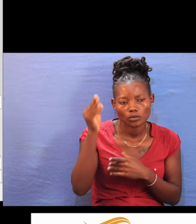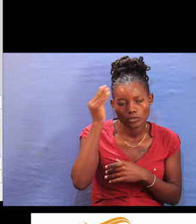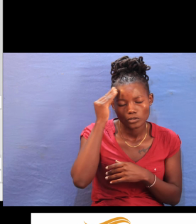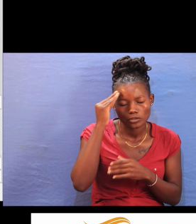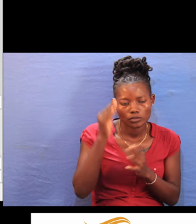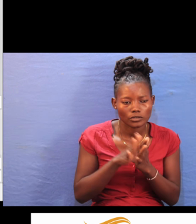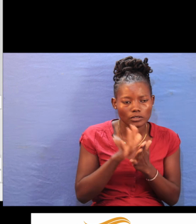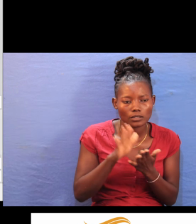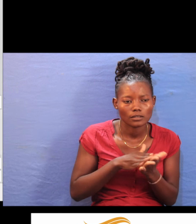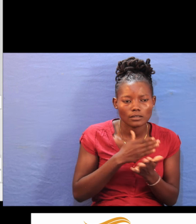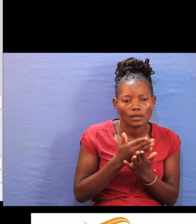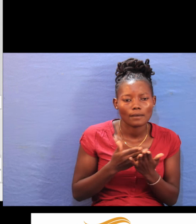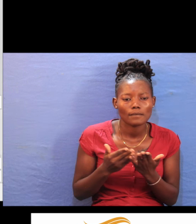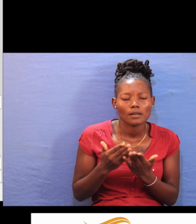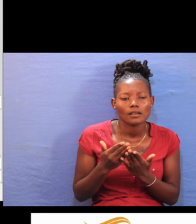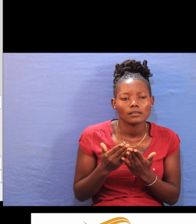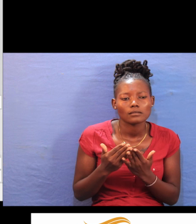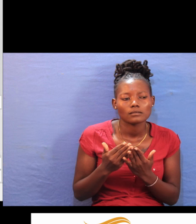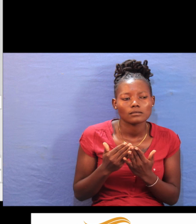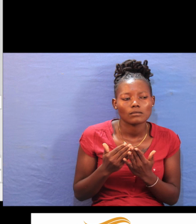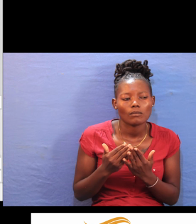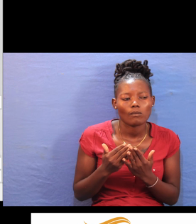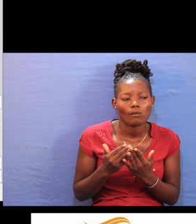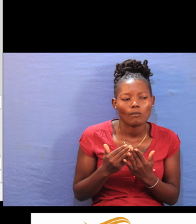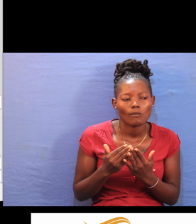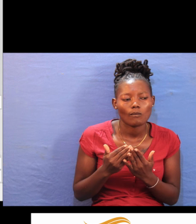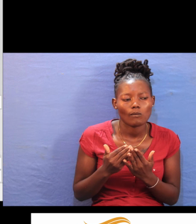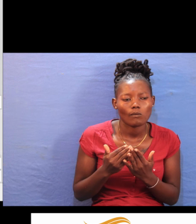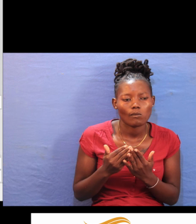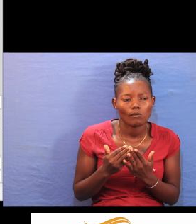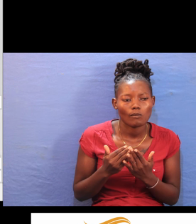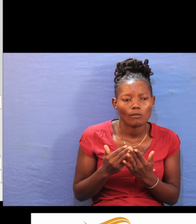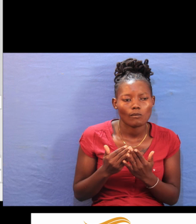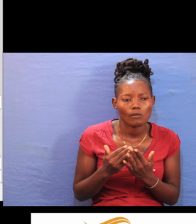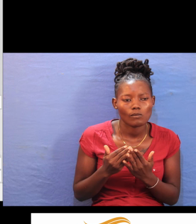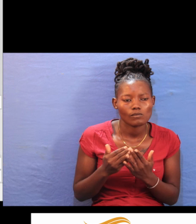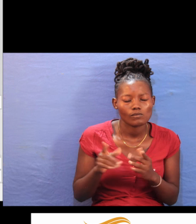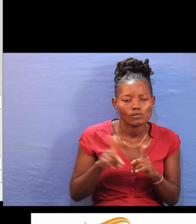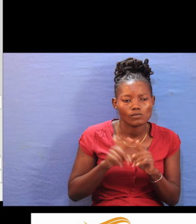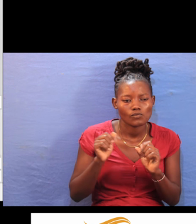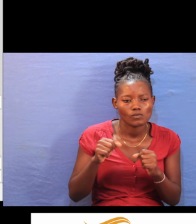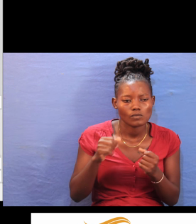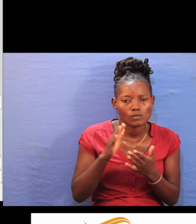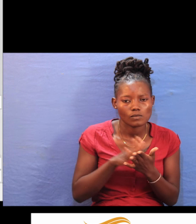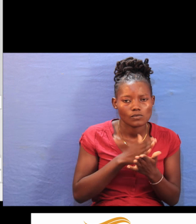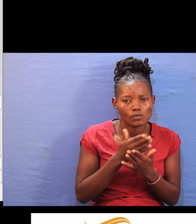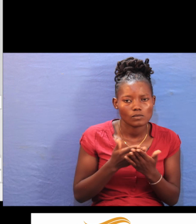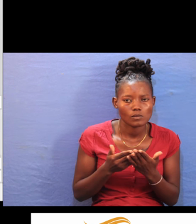these are in general. These are, I can't get these links. I'll get these to you. These are links